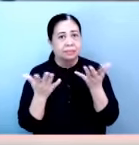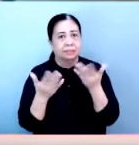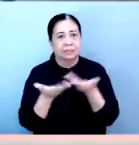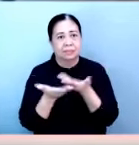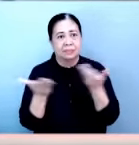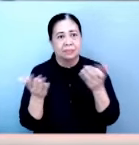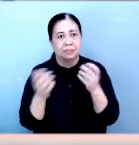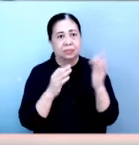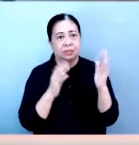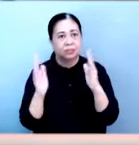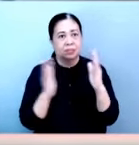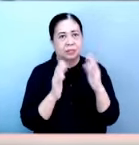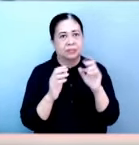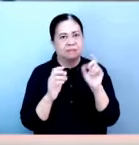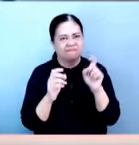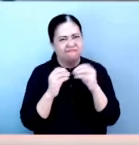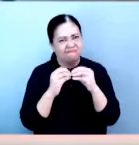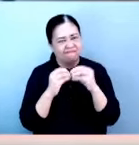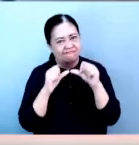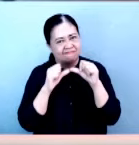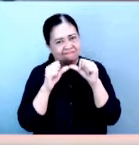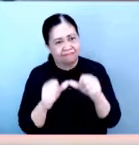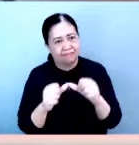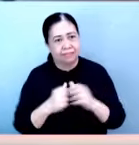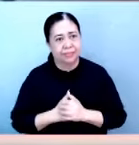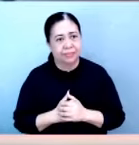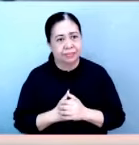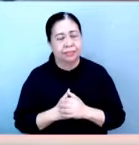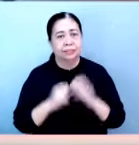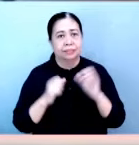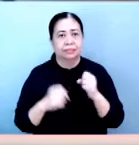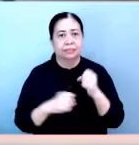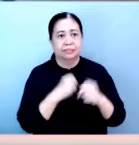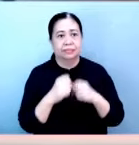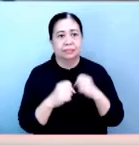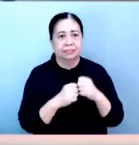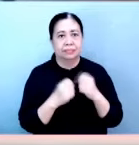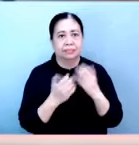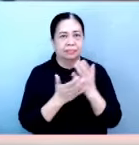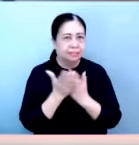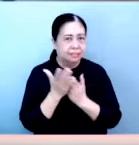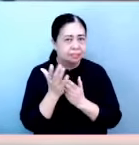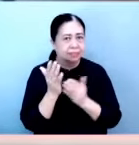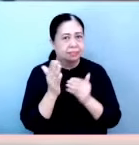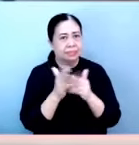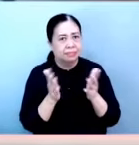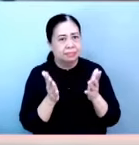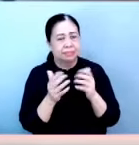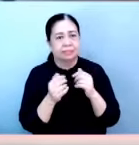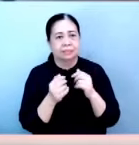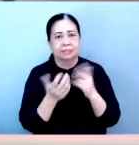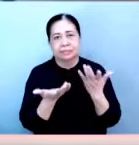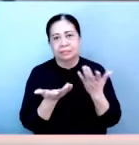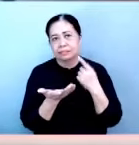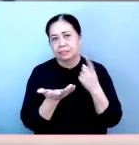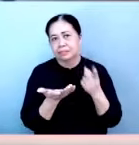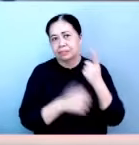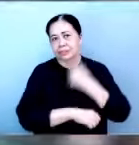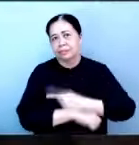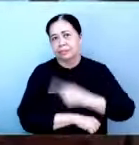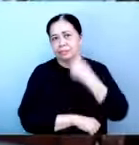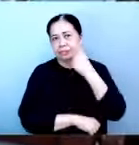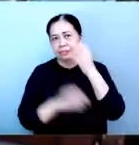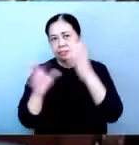we do that aggressively then isa-sacrifice natin yyung some hours for the learners and some days for the teachers as